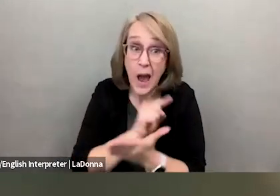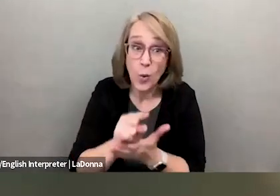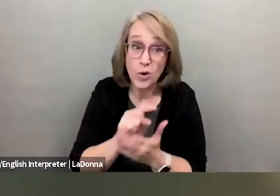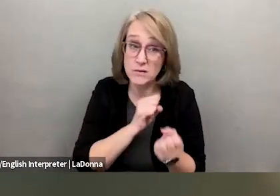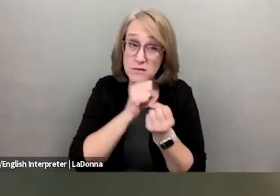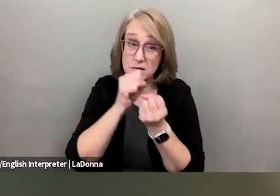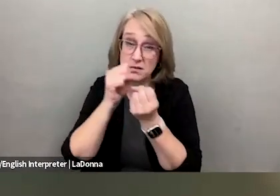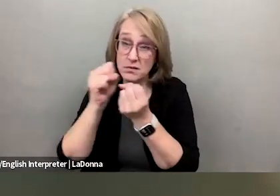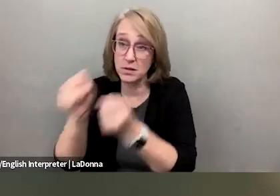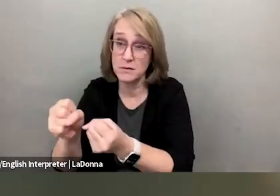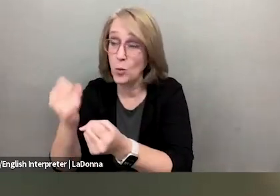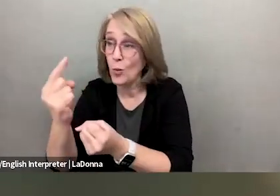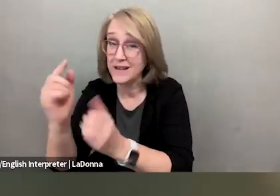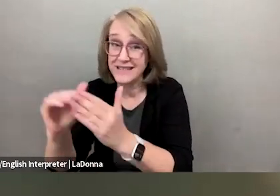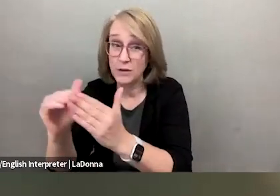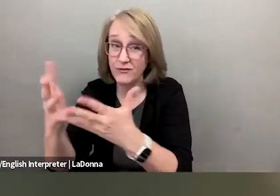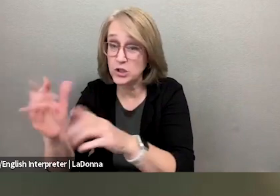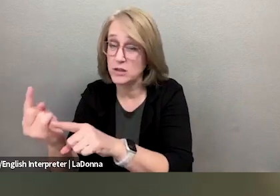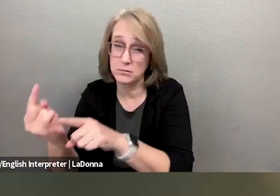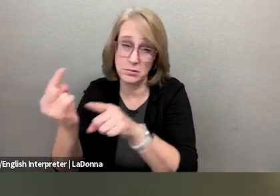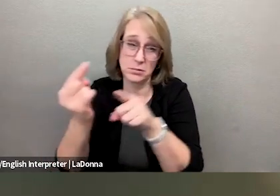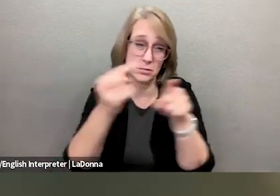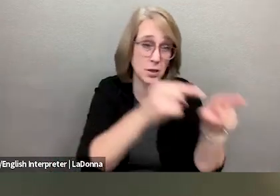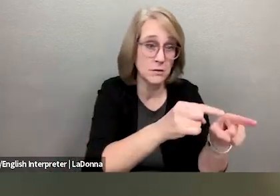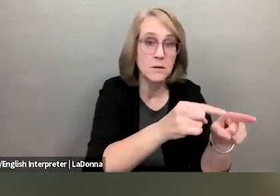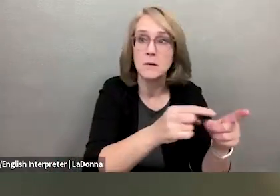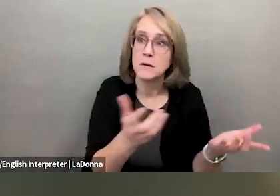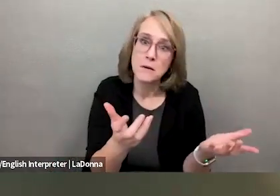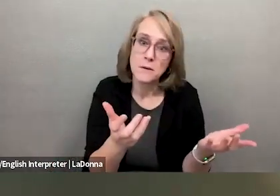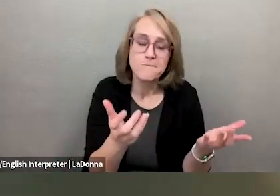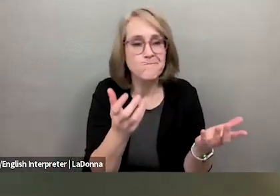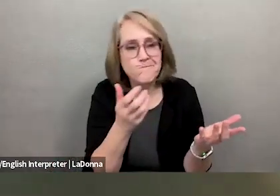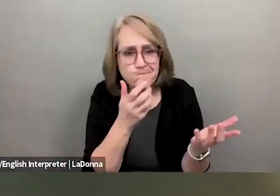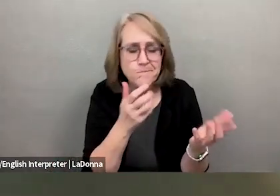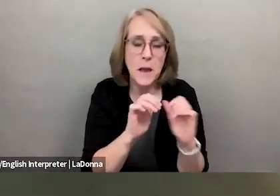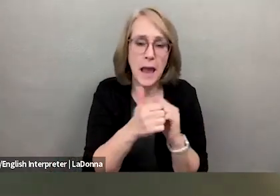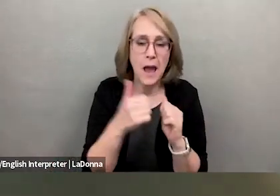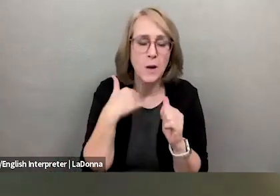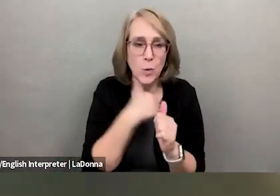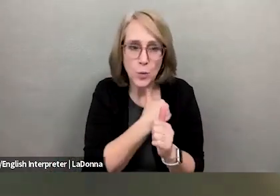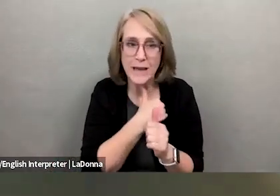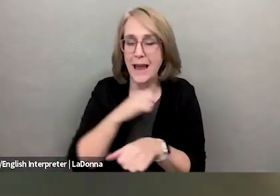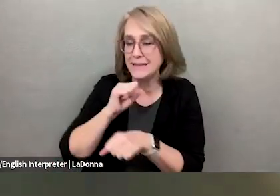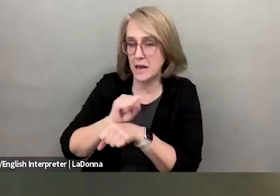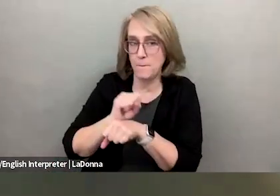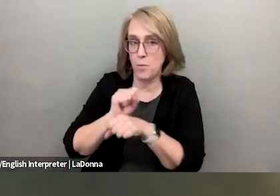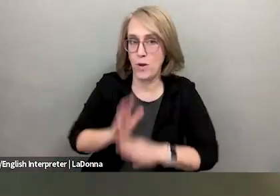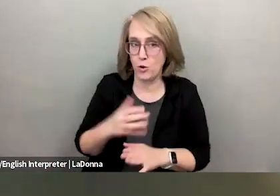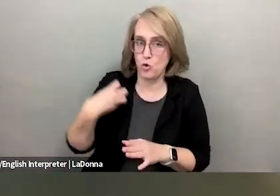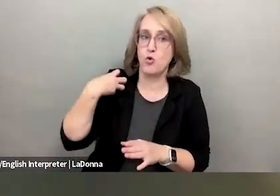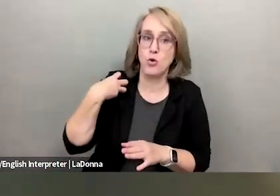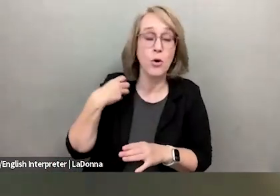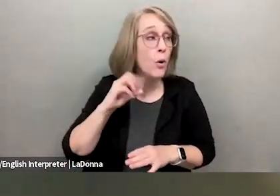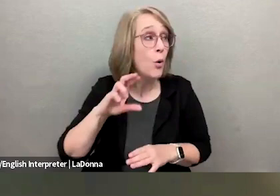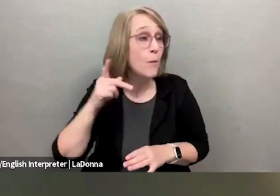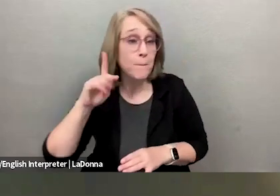one city or town to the next. And yet that will raise attention to the ways in which employers and ultimately public